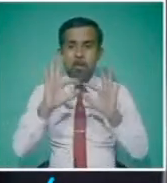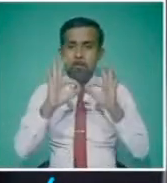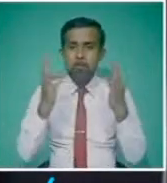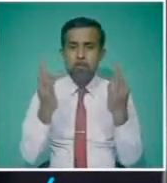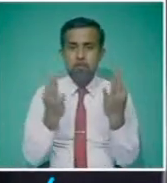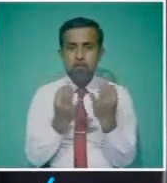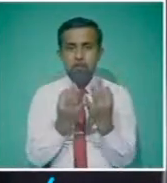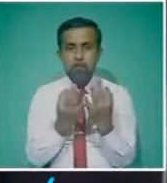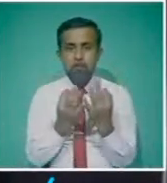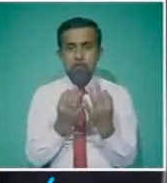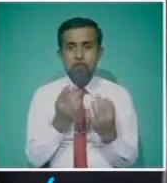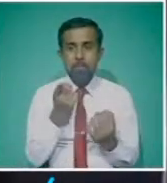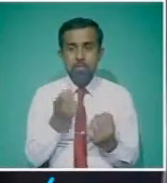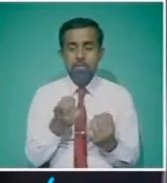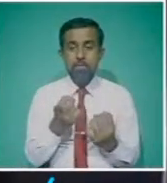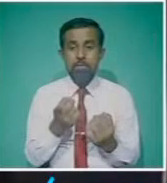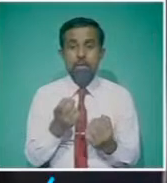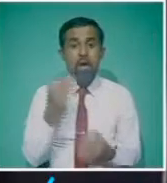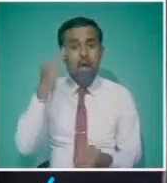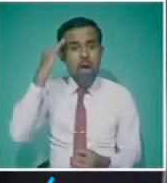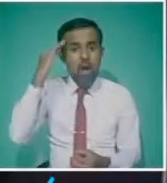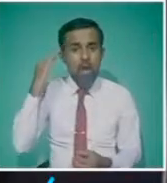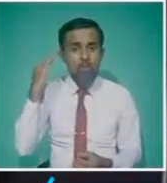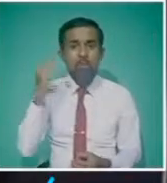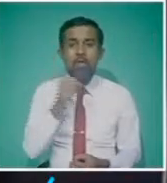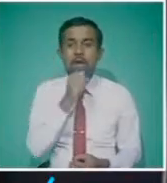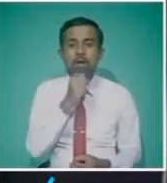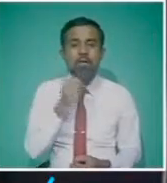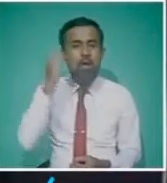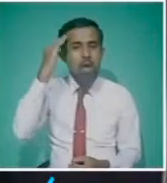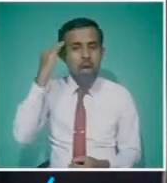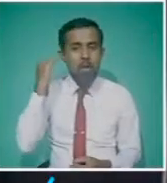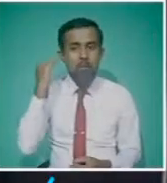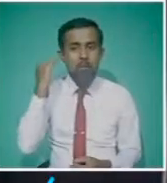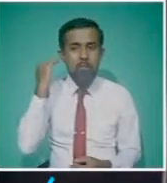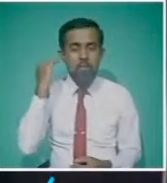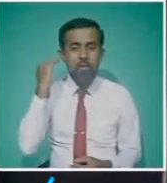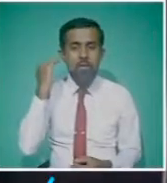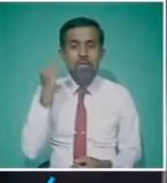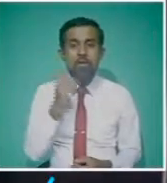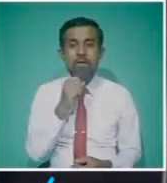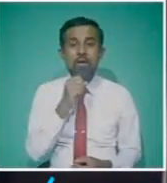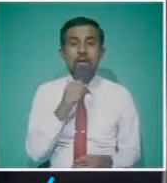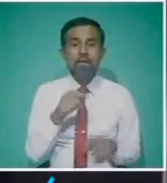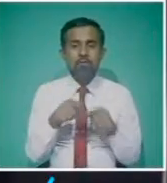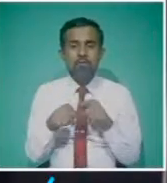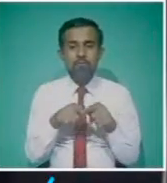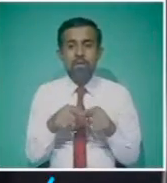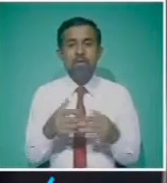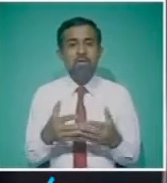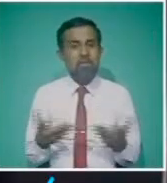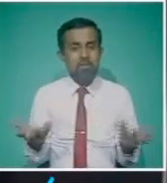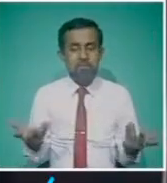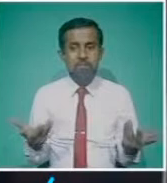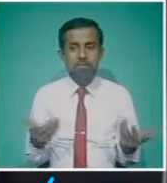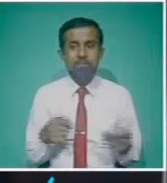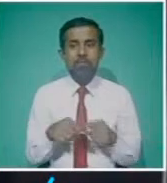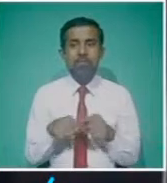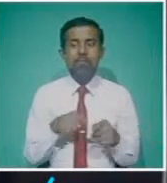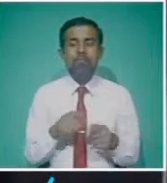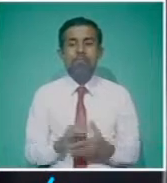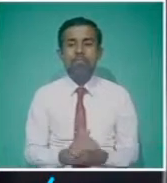grandmother, and a great-grandmother. The Queen visited our shores on